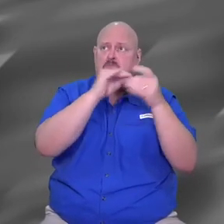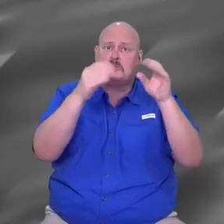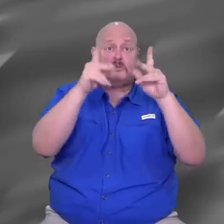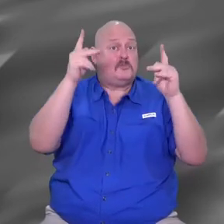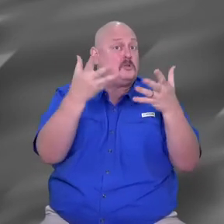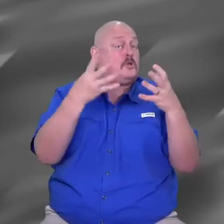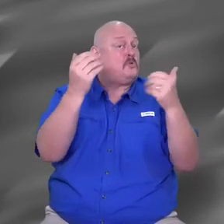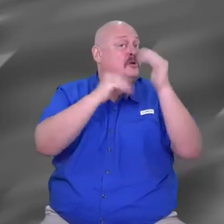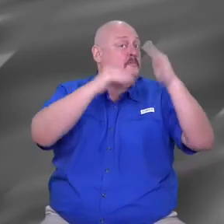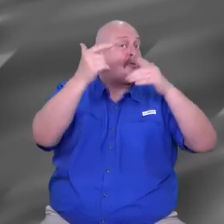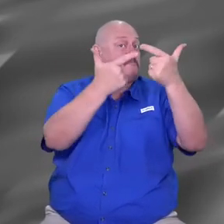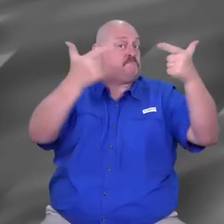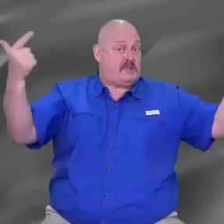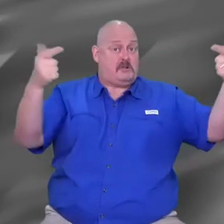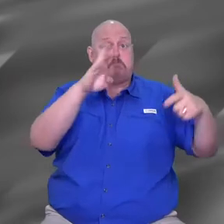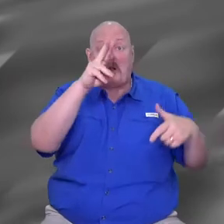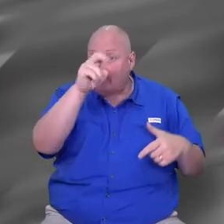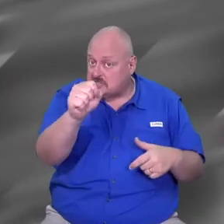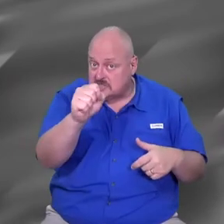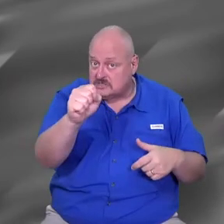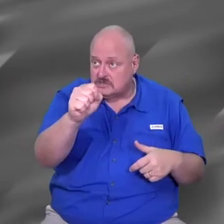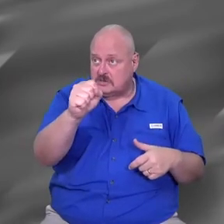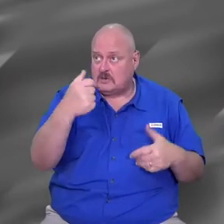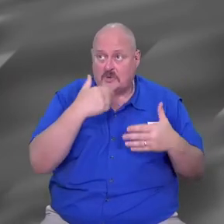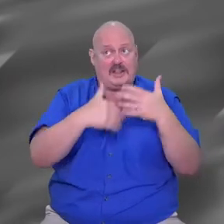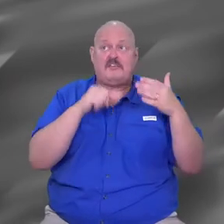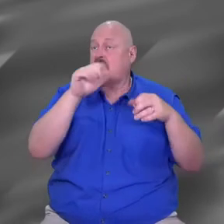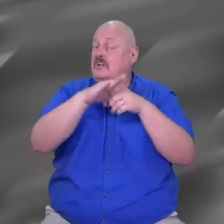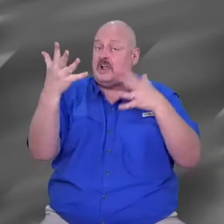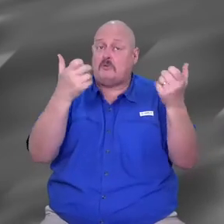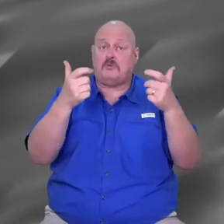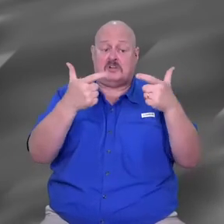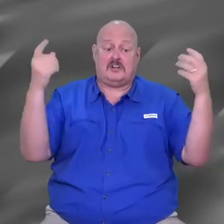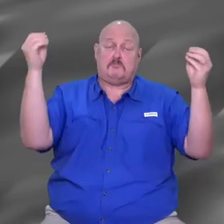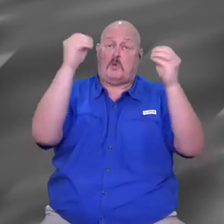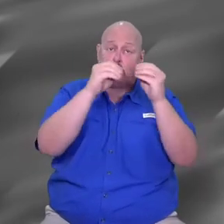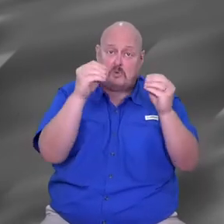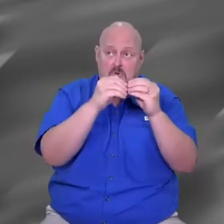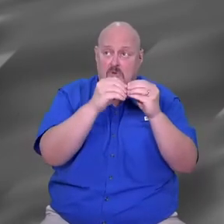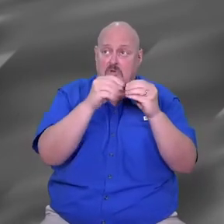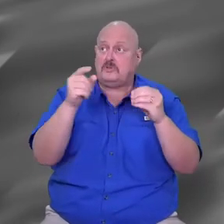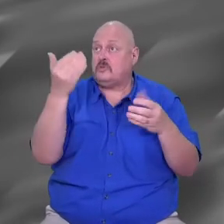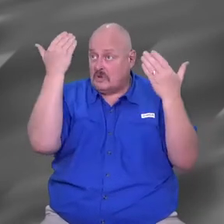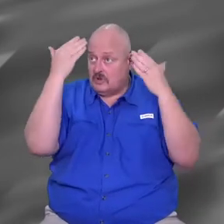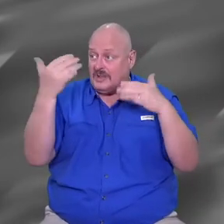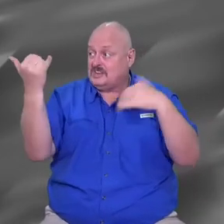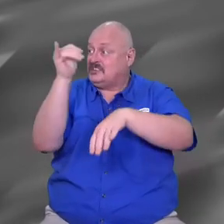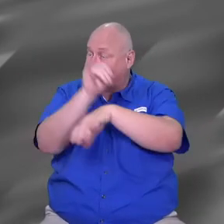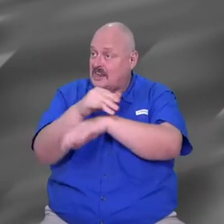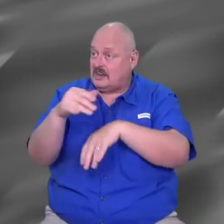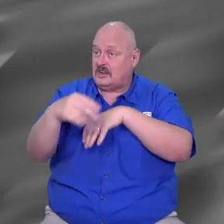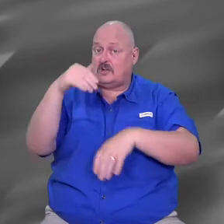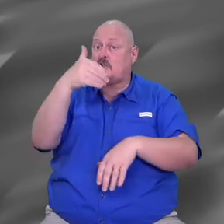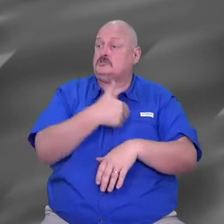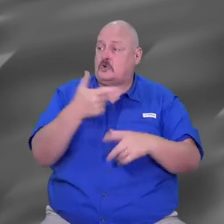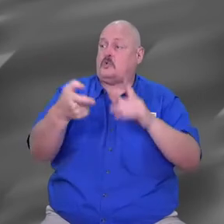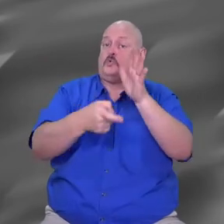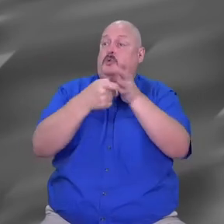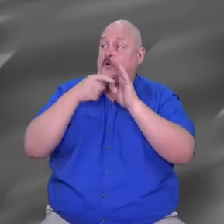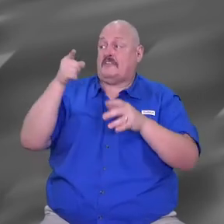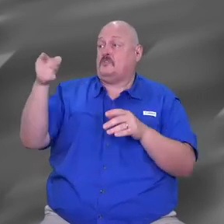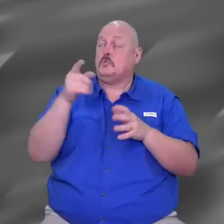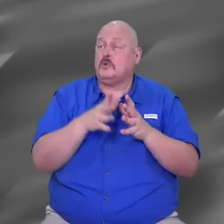wanted to build bigger barns? He said, what I have is not enough. I want a little bit more. He says, do you not know that tonight your soul is required of